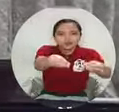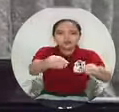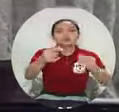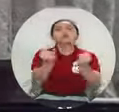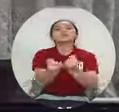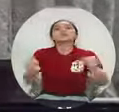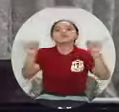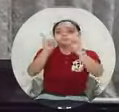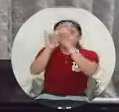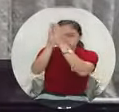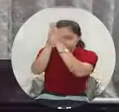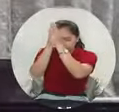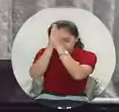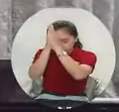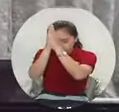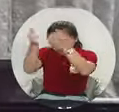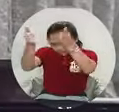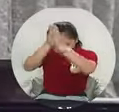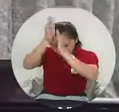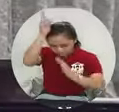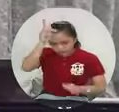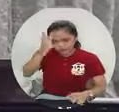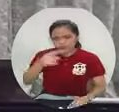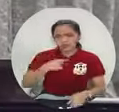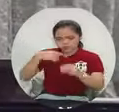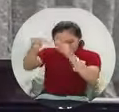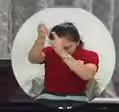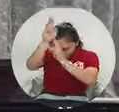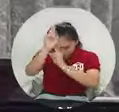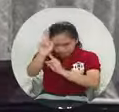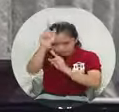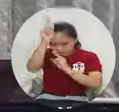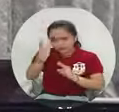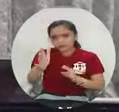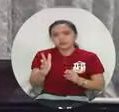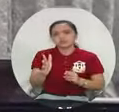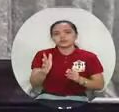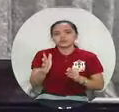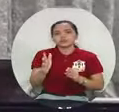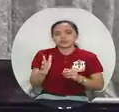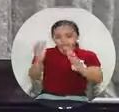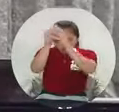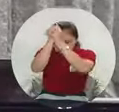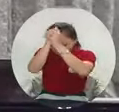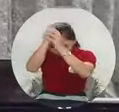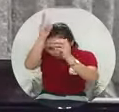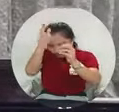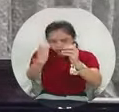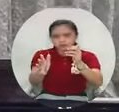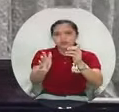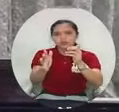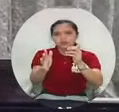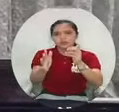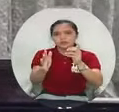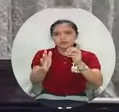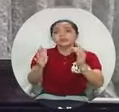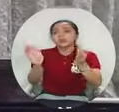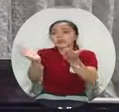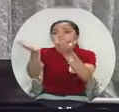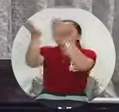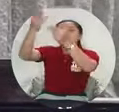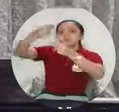and ask from the Lord. Lord, I'm going to honor you. I want to honor you and worship you and exalt